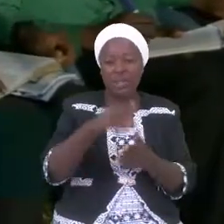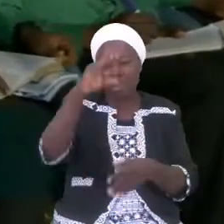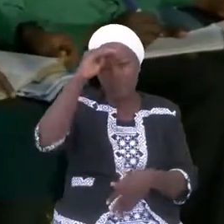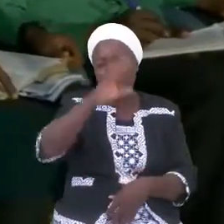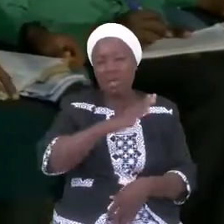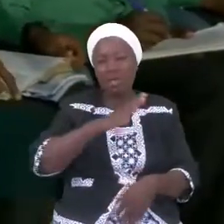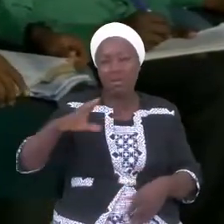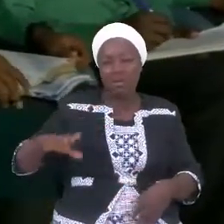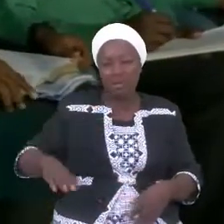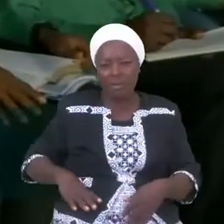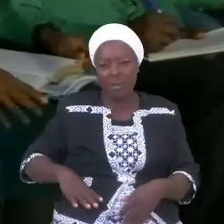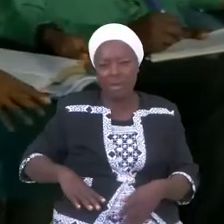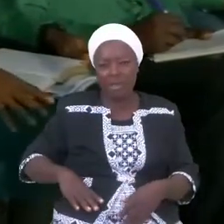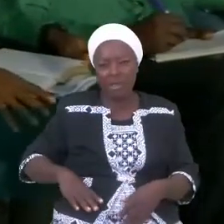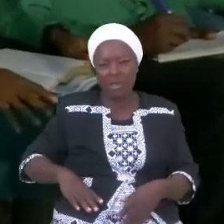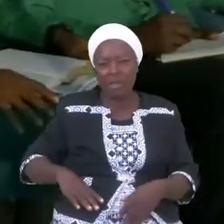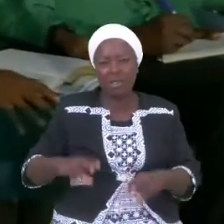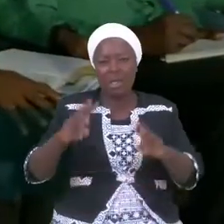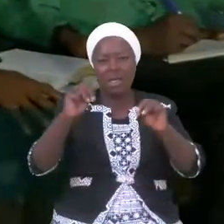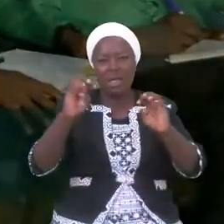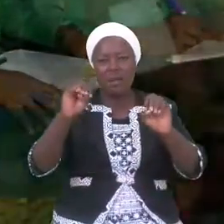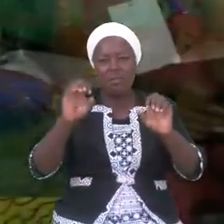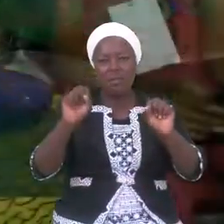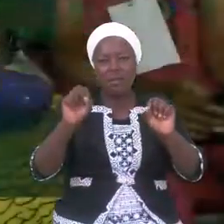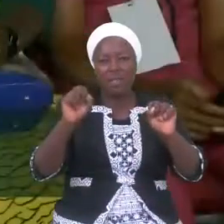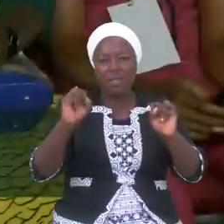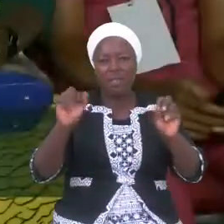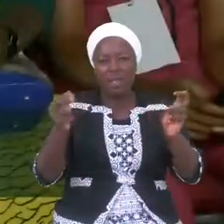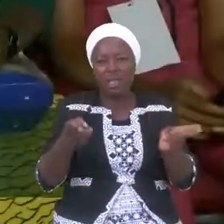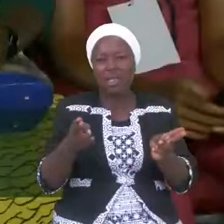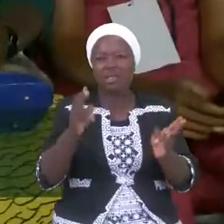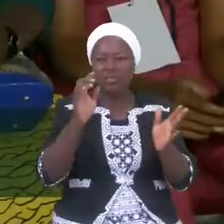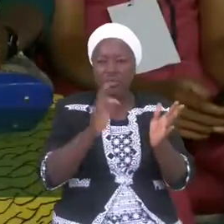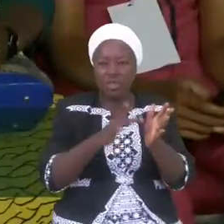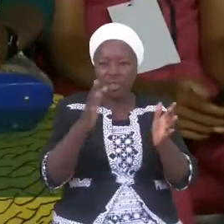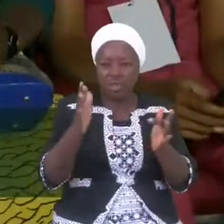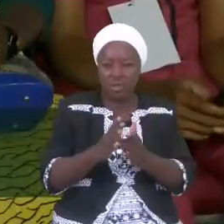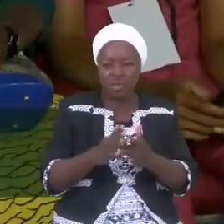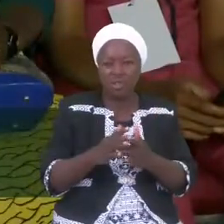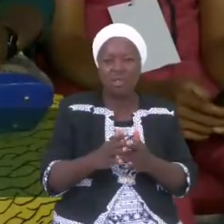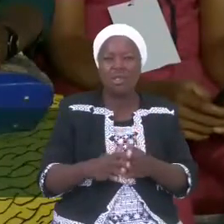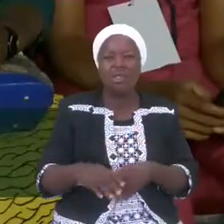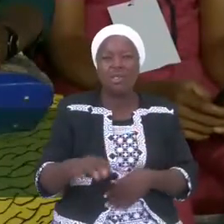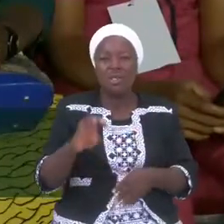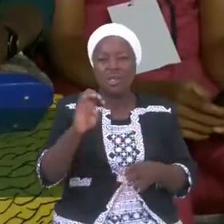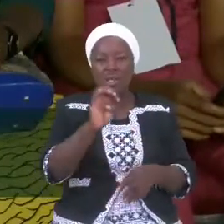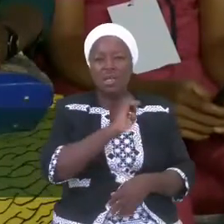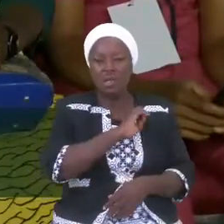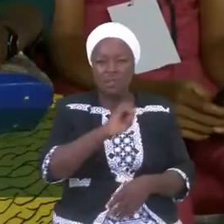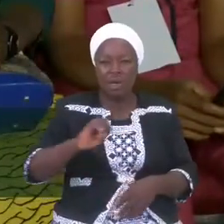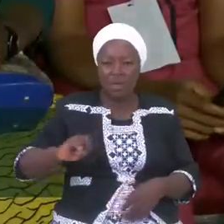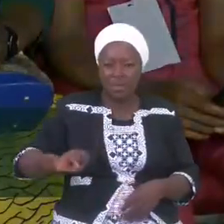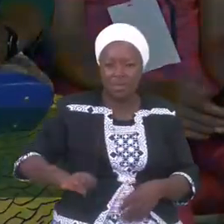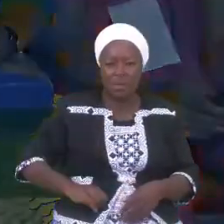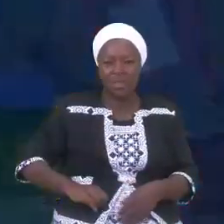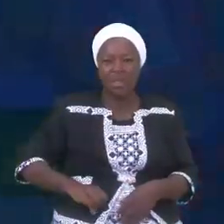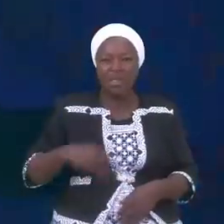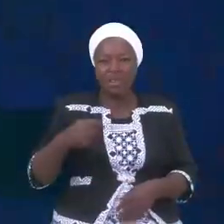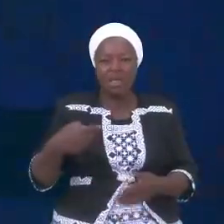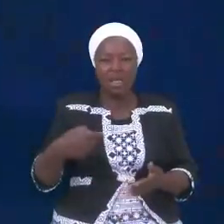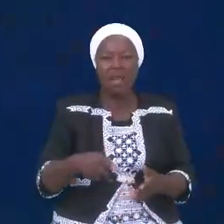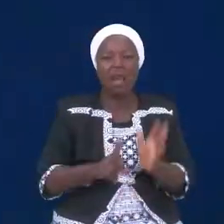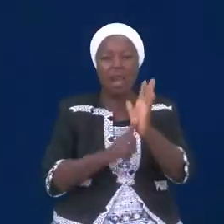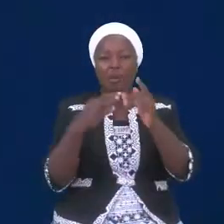Christ, Messiah, Jesus, Emmanuel, the Lamb of God, that through this